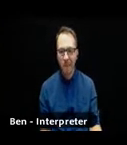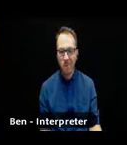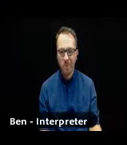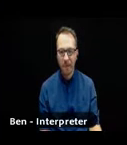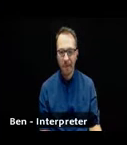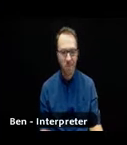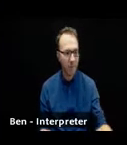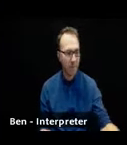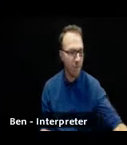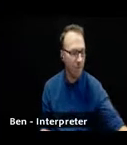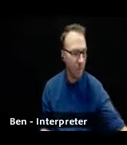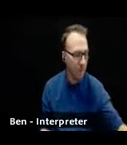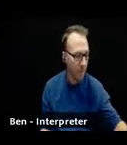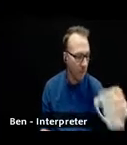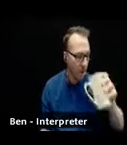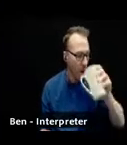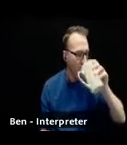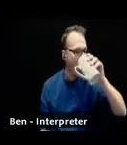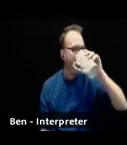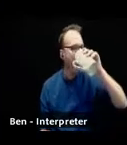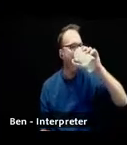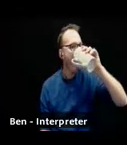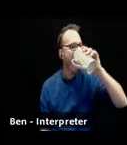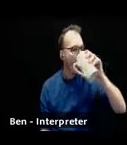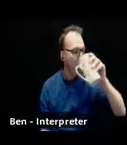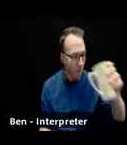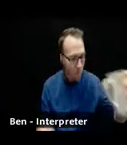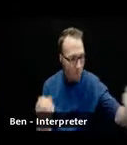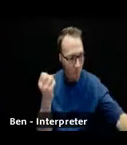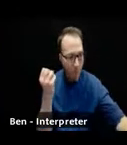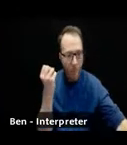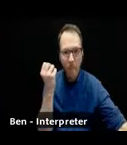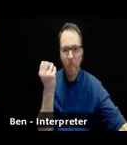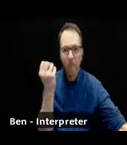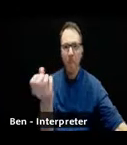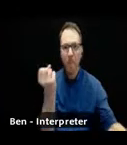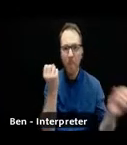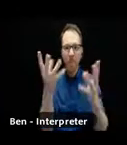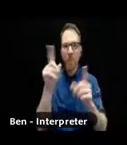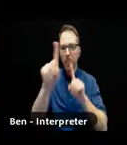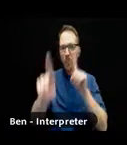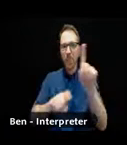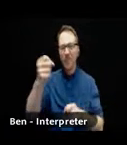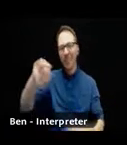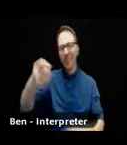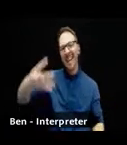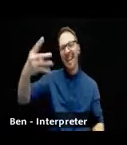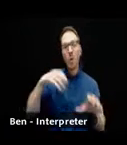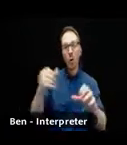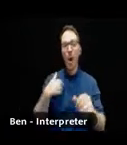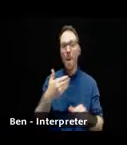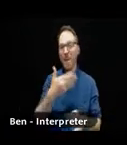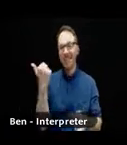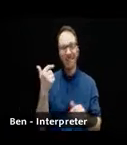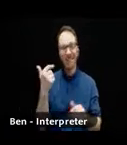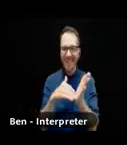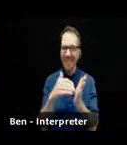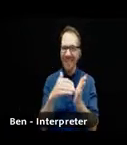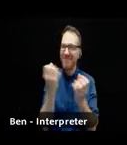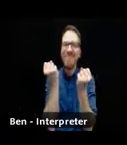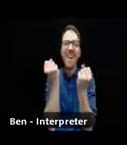Okay, so there are a gazillion questions here and more coming in. So all I can say to people is we're doing our best to get to as many as we